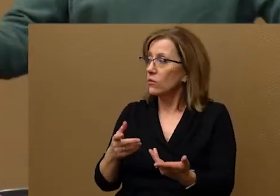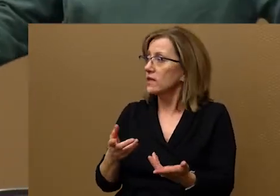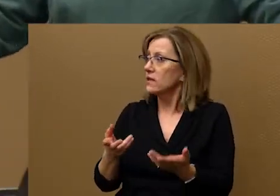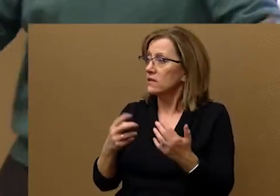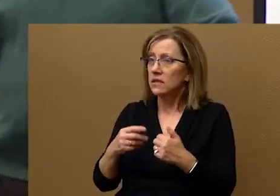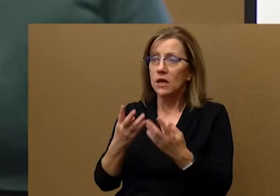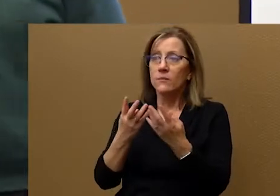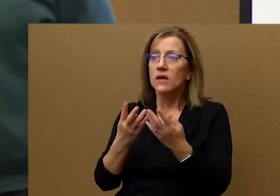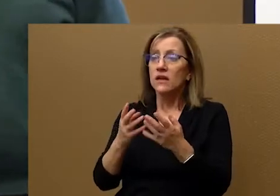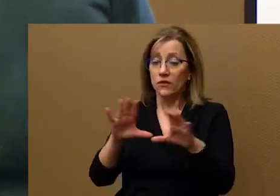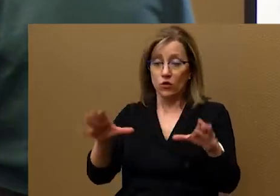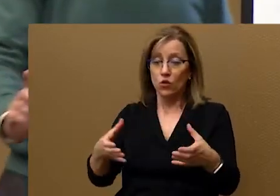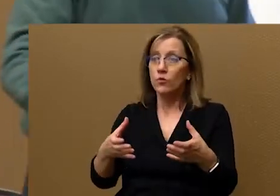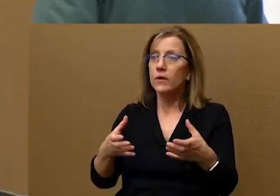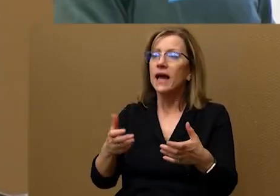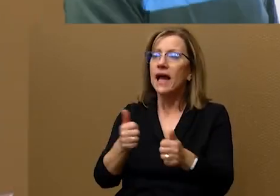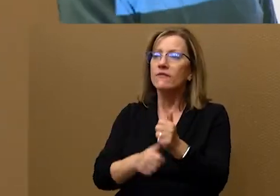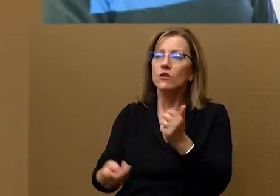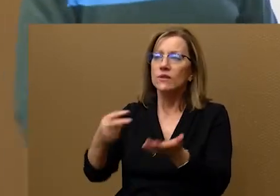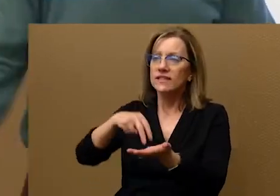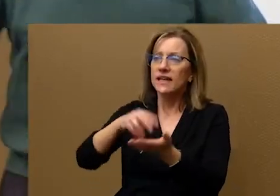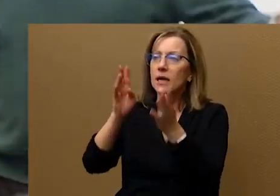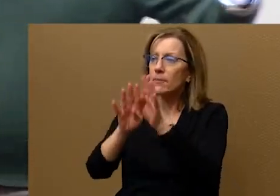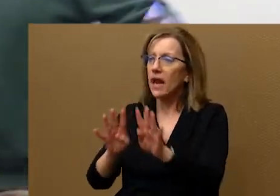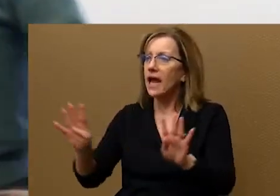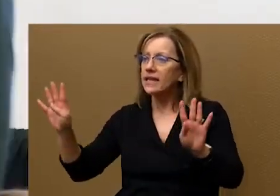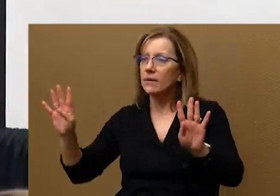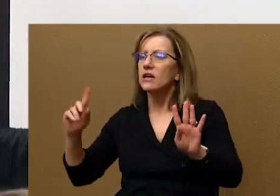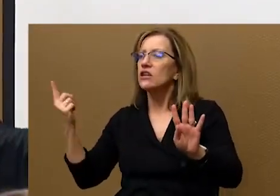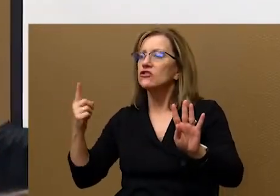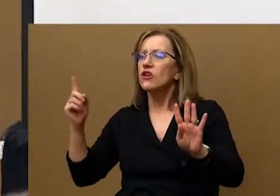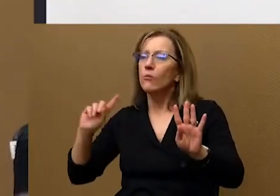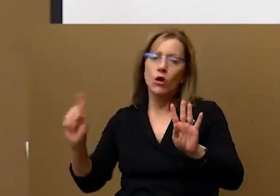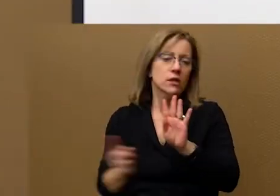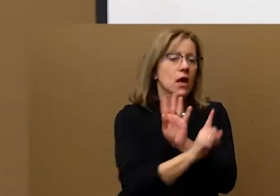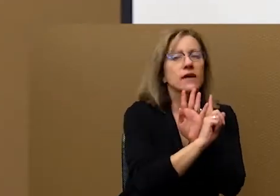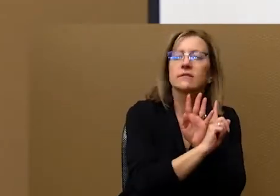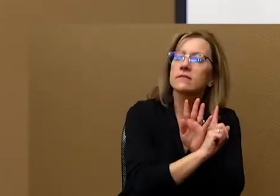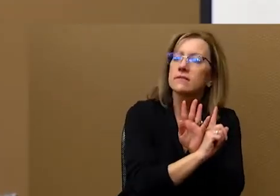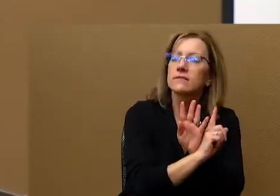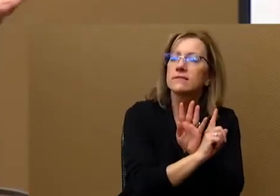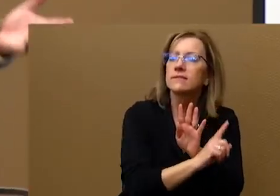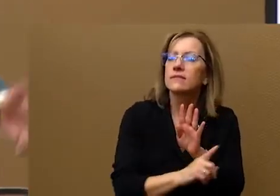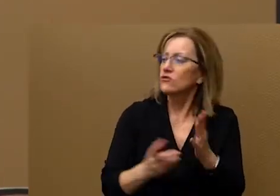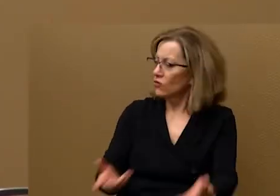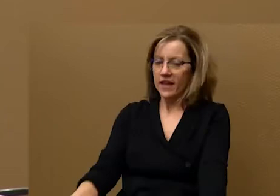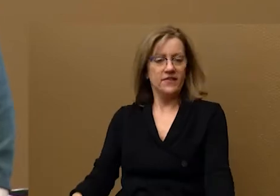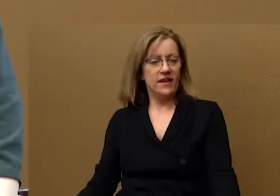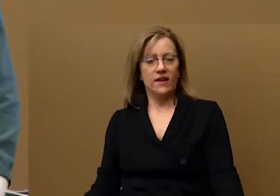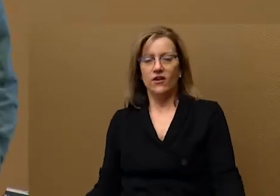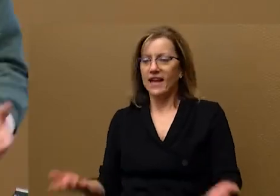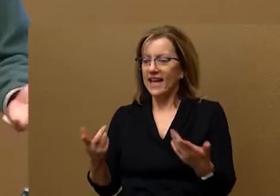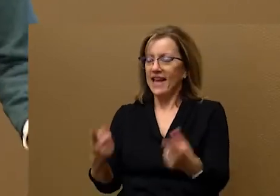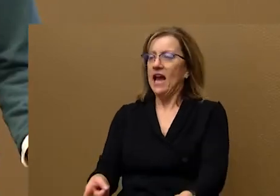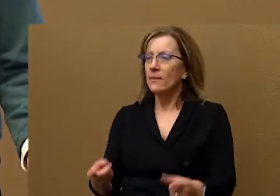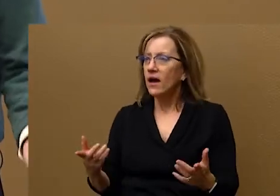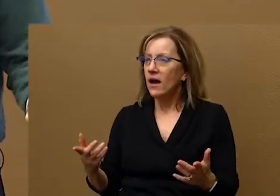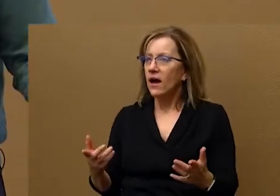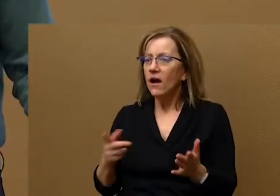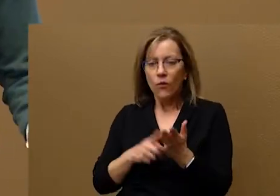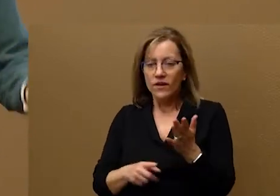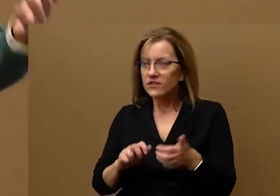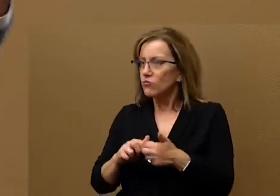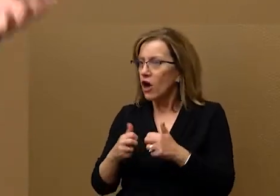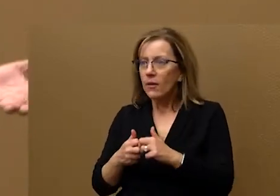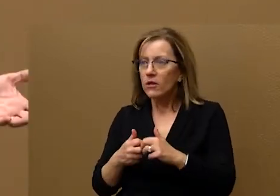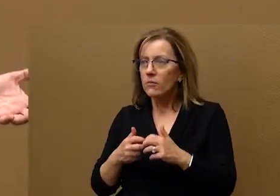them line up. Somebody cuts, right? We're right there. Everything's right there, live right now. What's the problem? What's